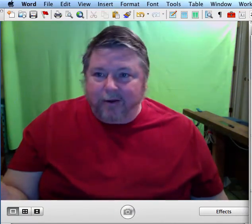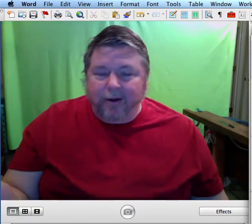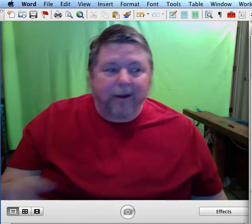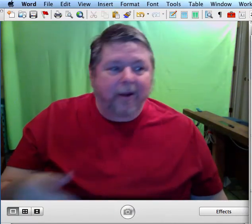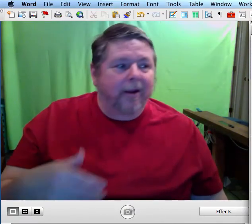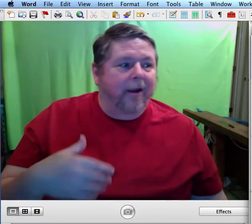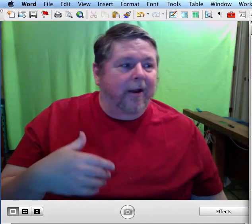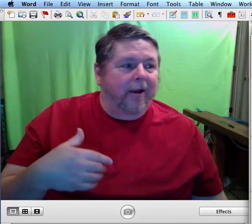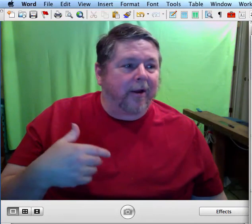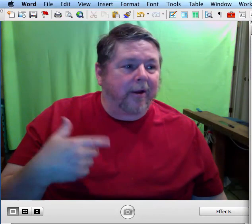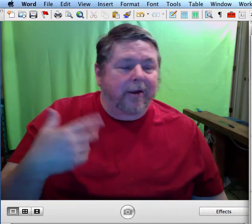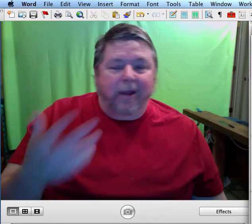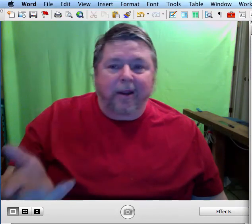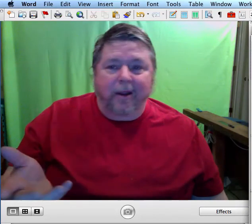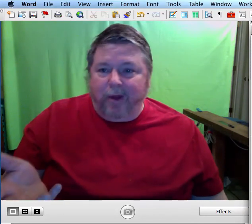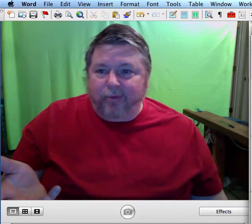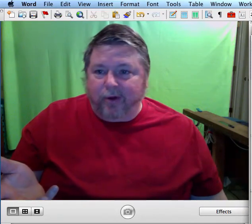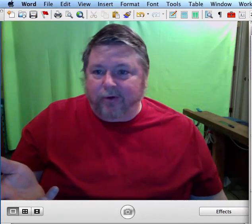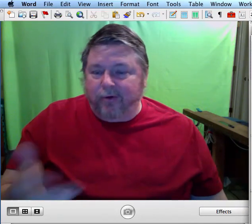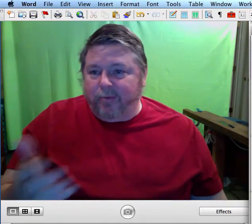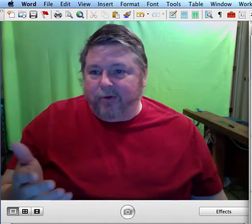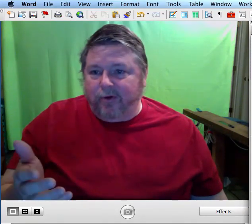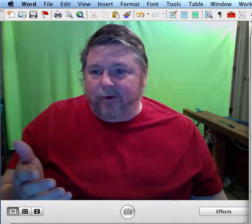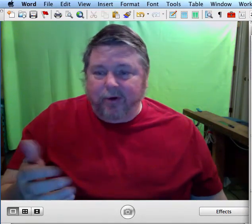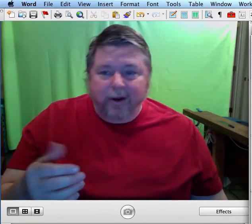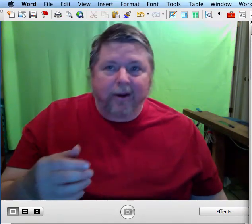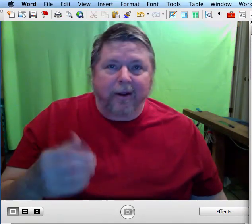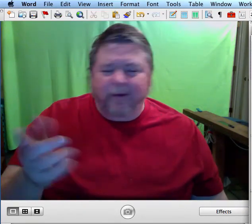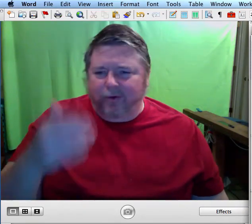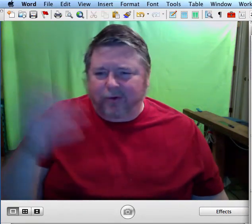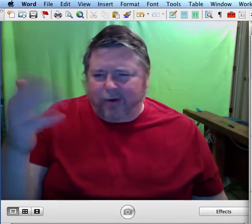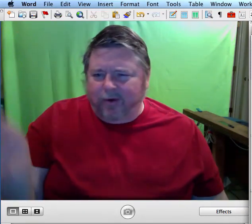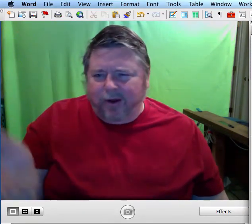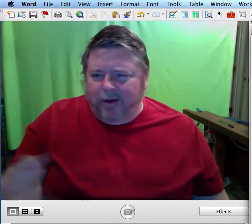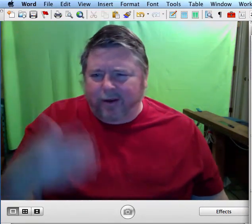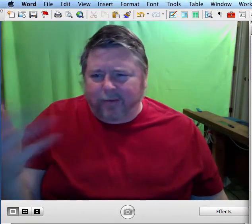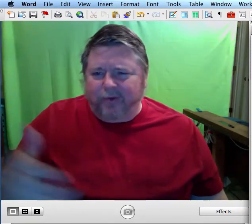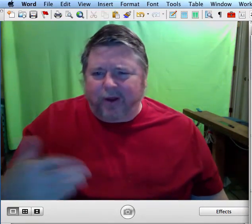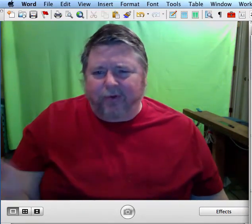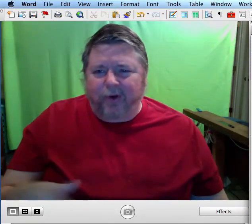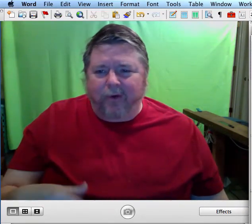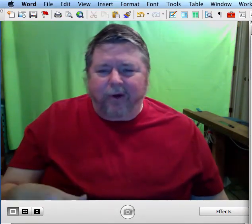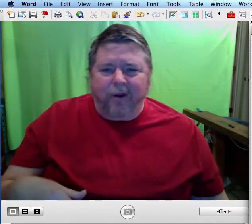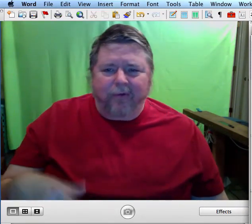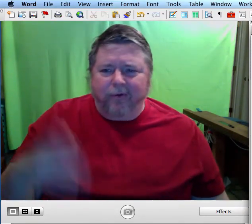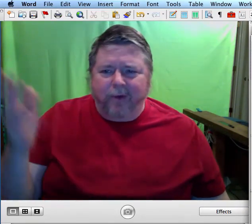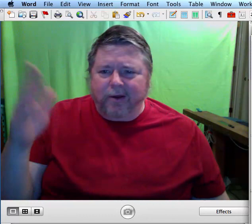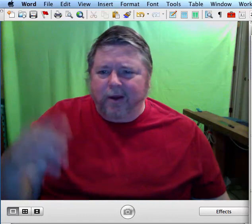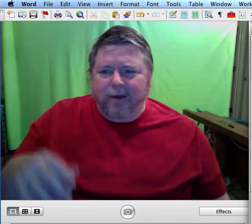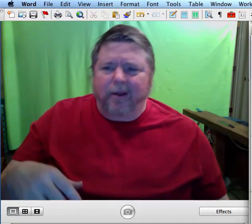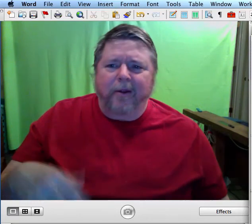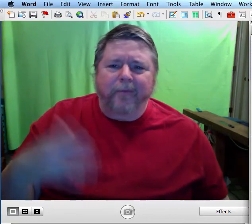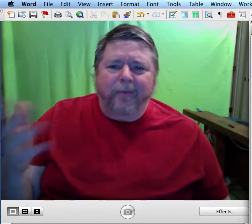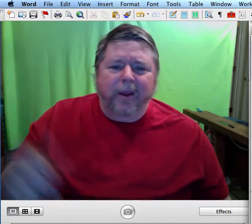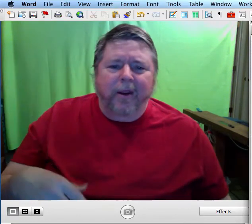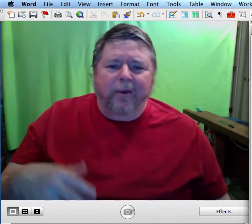taken. Taking of blood pressure, temperature, you know, standard stuff you do in a regular office. Wait.